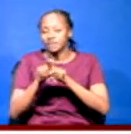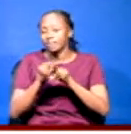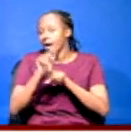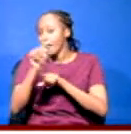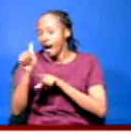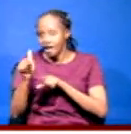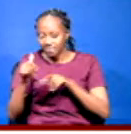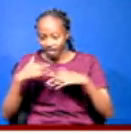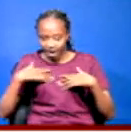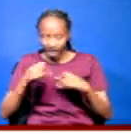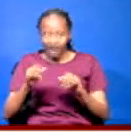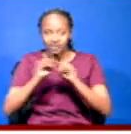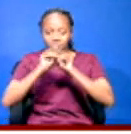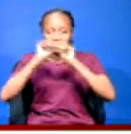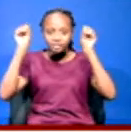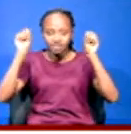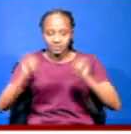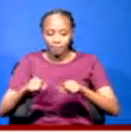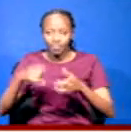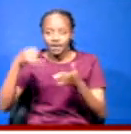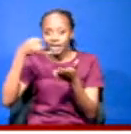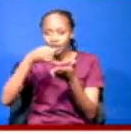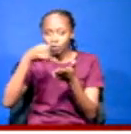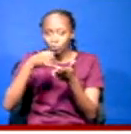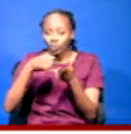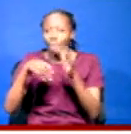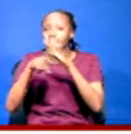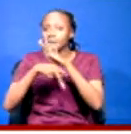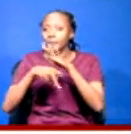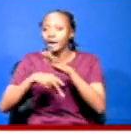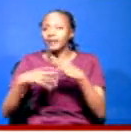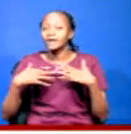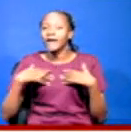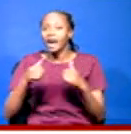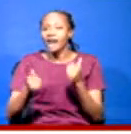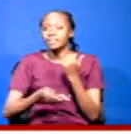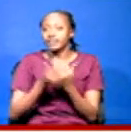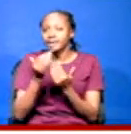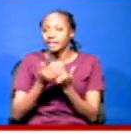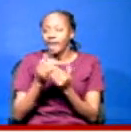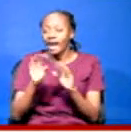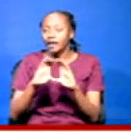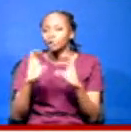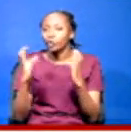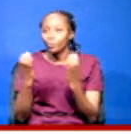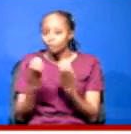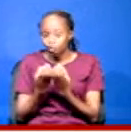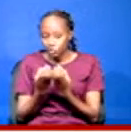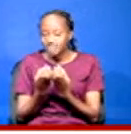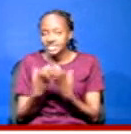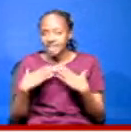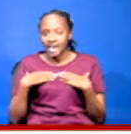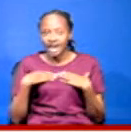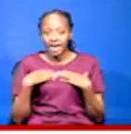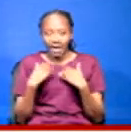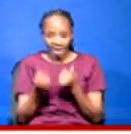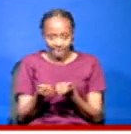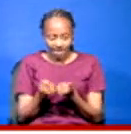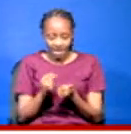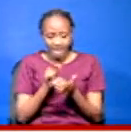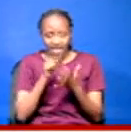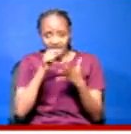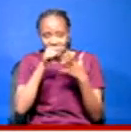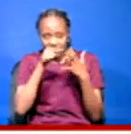system, including of primary health care and community health. These and other